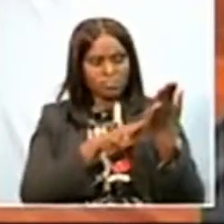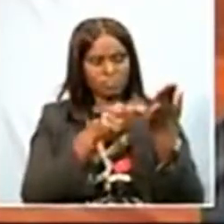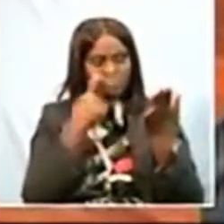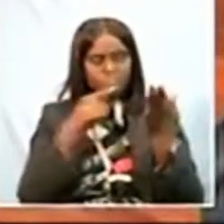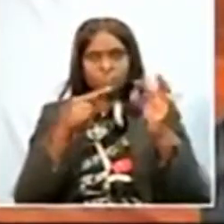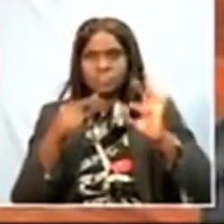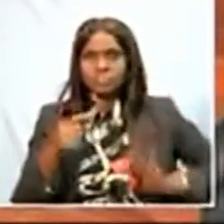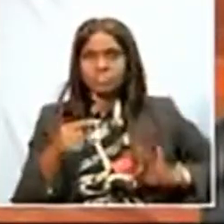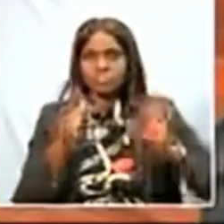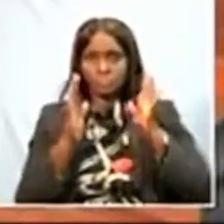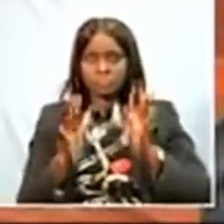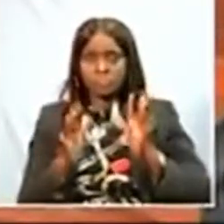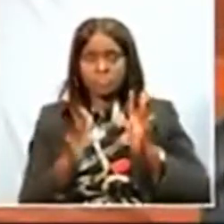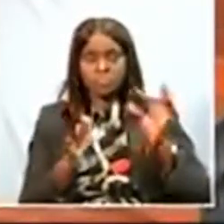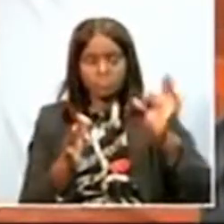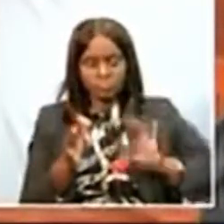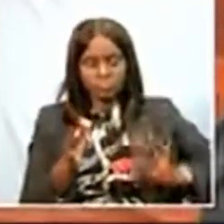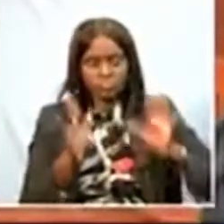beneficiary